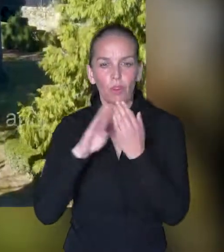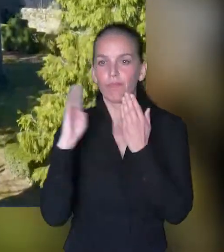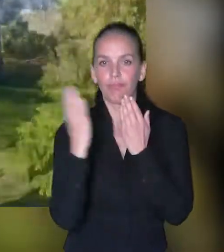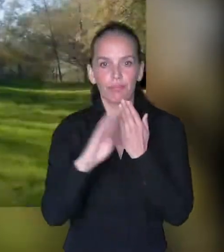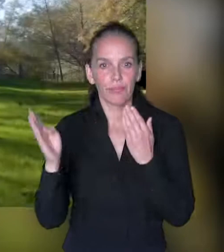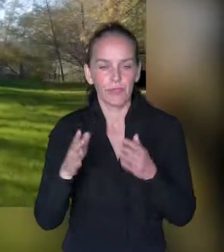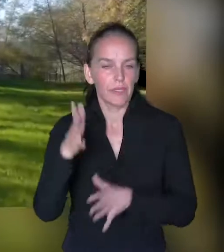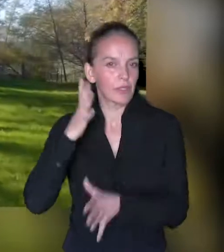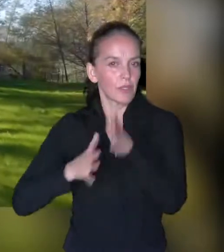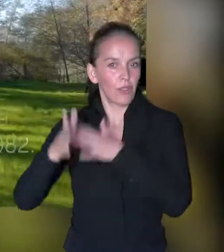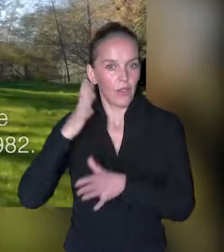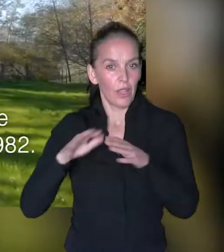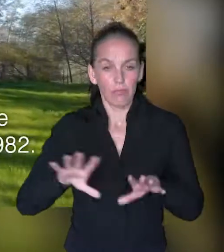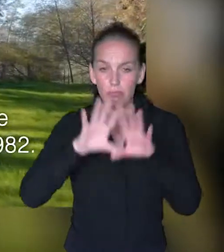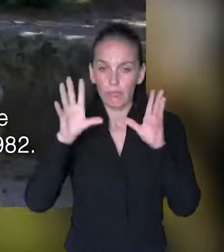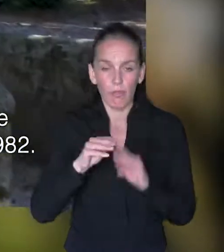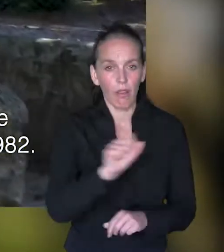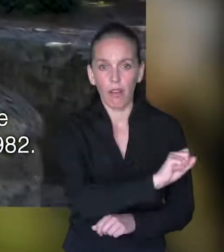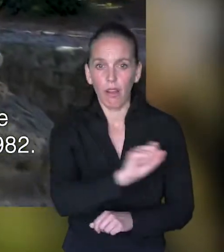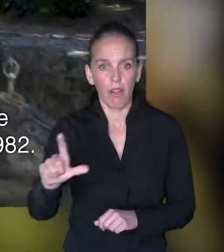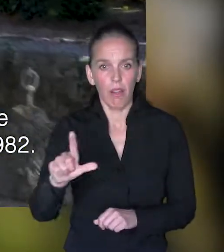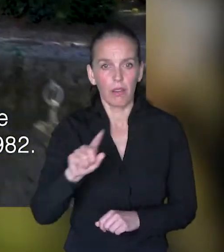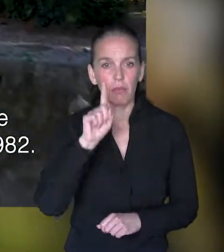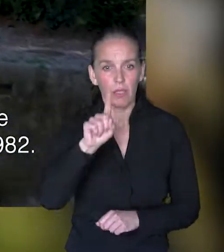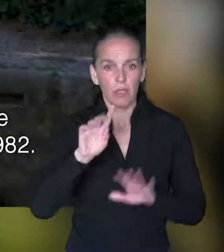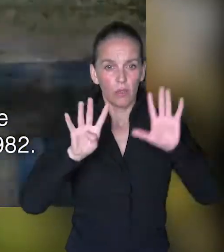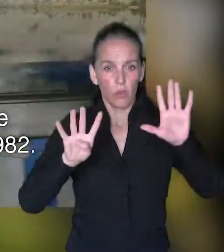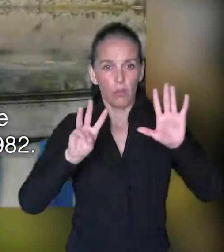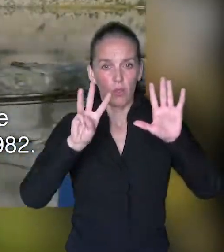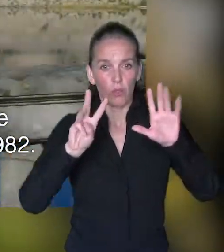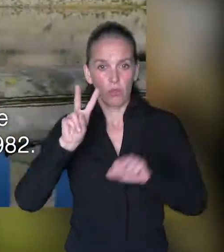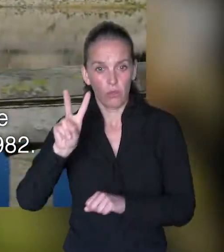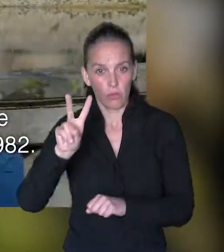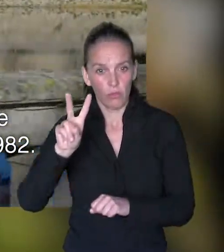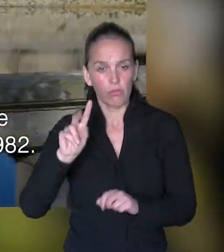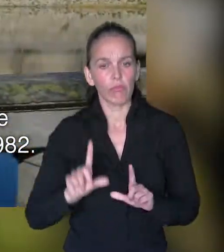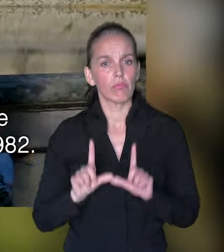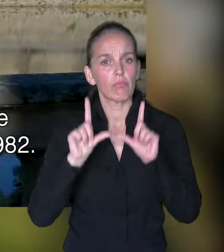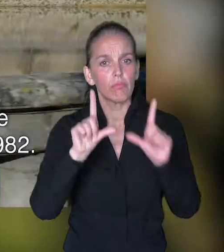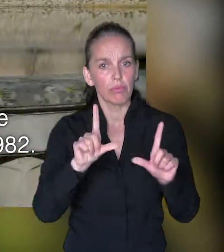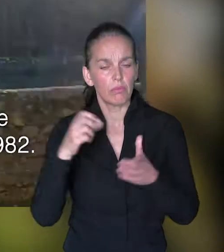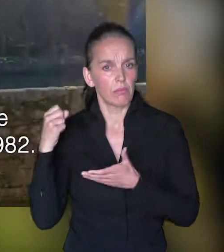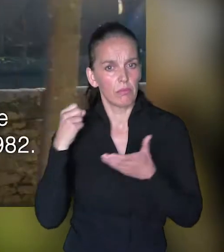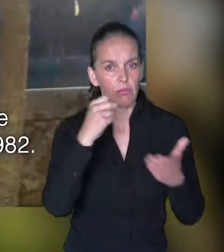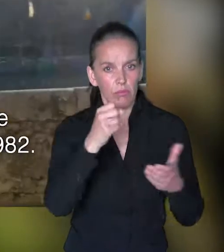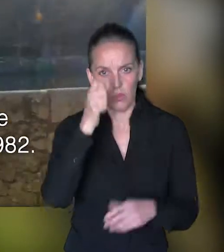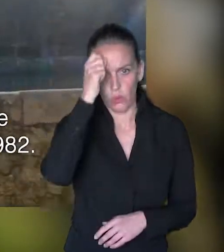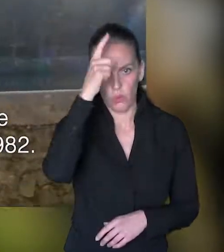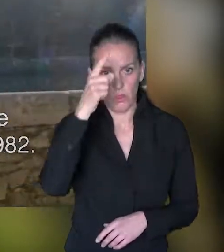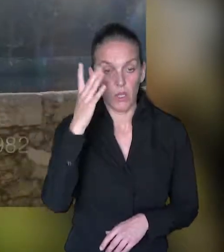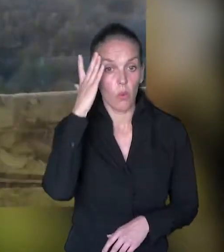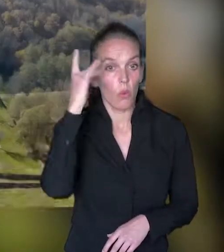walls. An ensemble that accommodates an admirable patrimony, declared asset of cultural interest